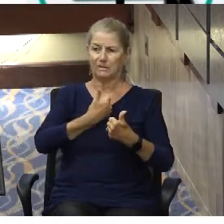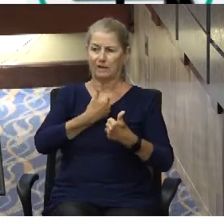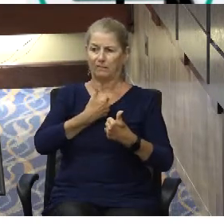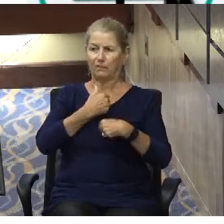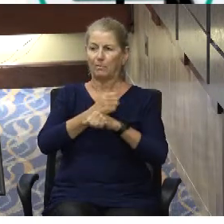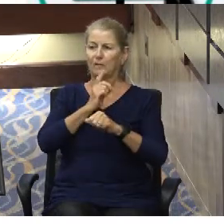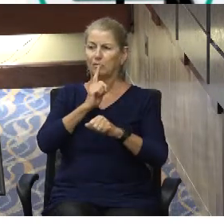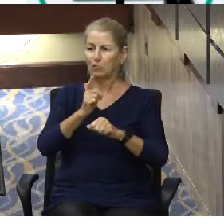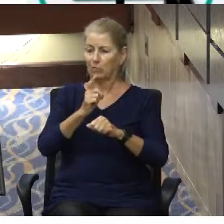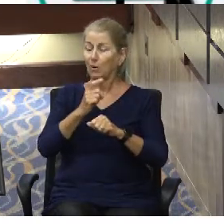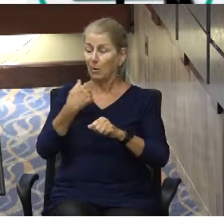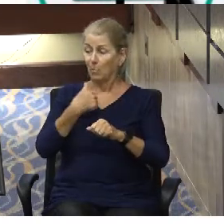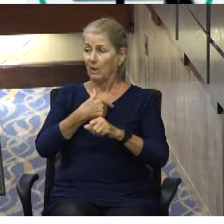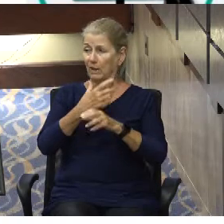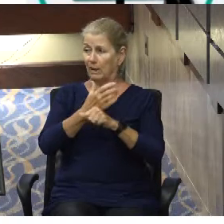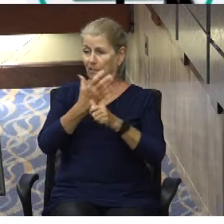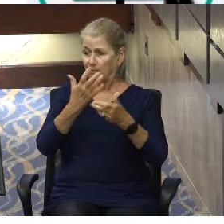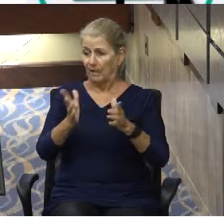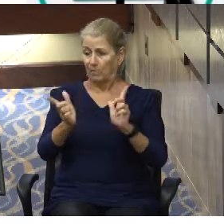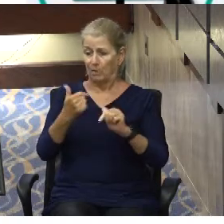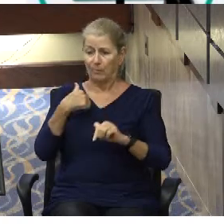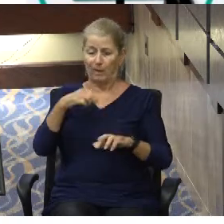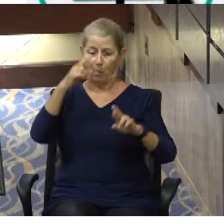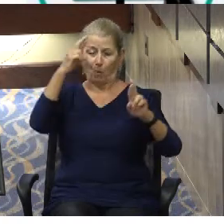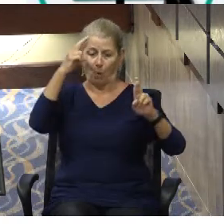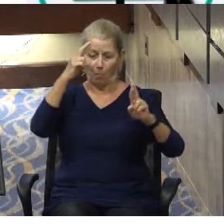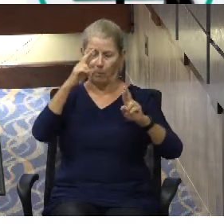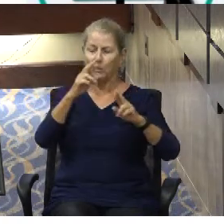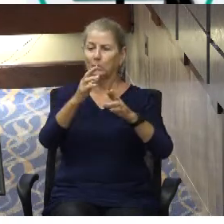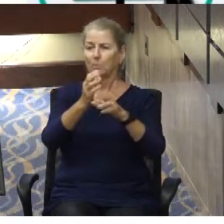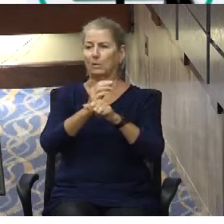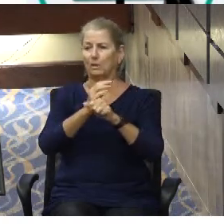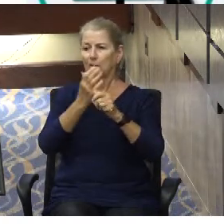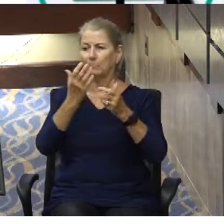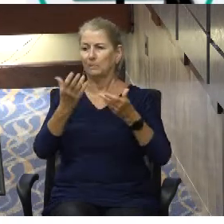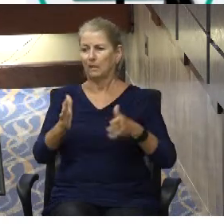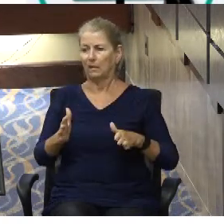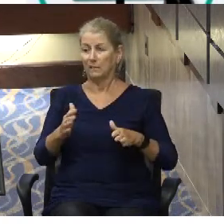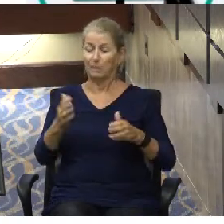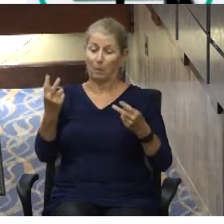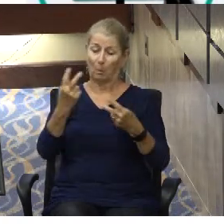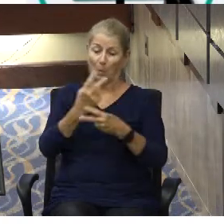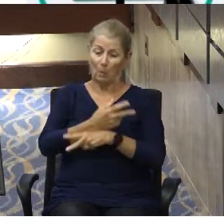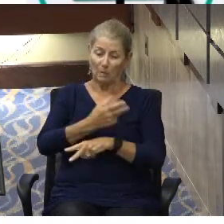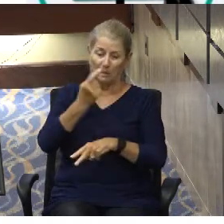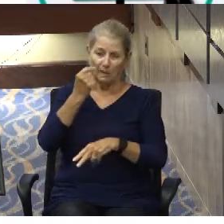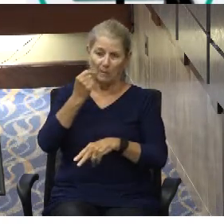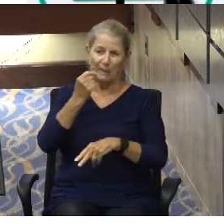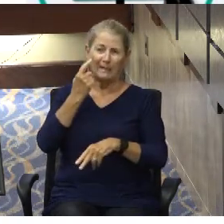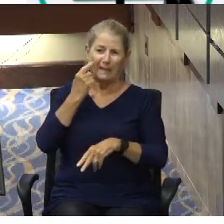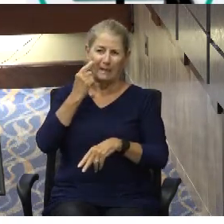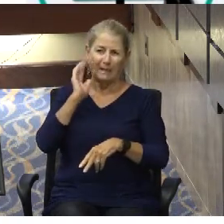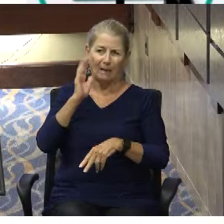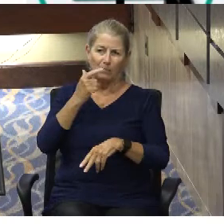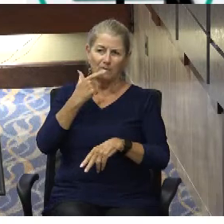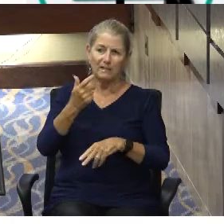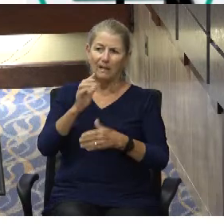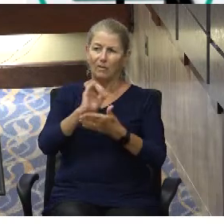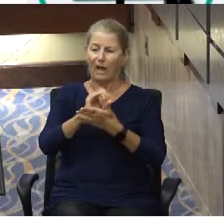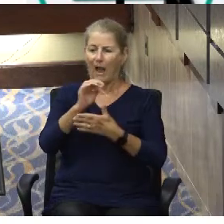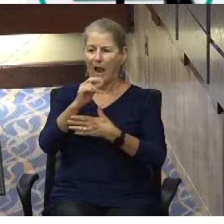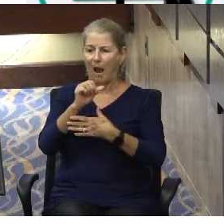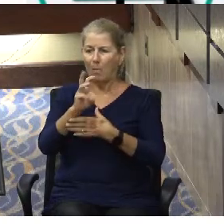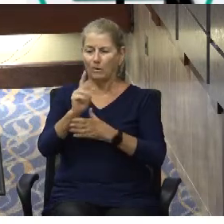done when we're hoping to get them done, but it's been particularly worse lately, I would say. And the arrows in this slide represent